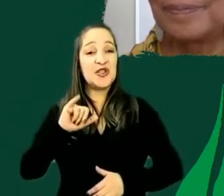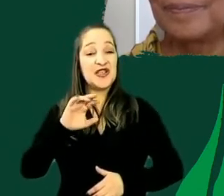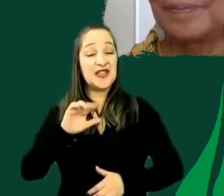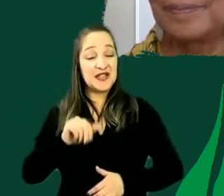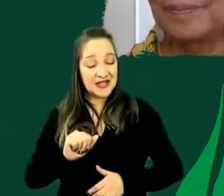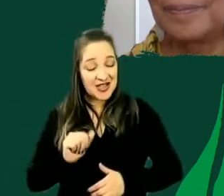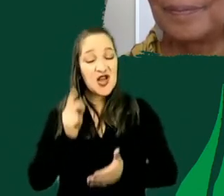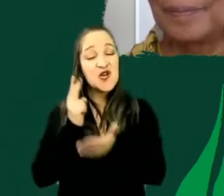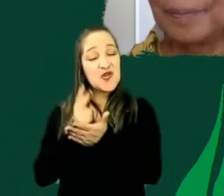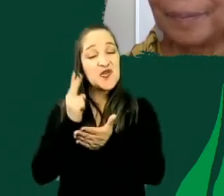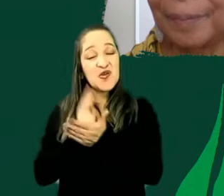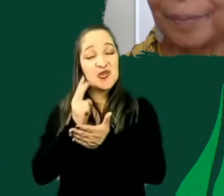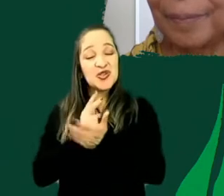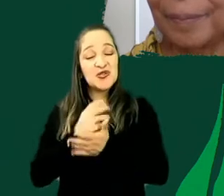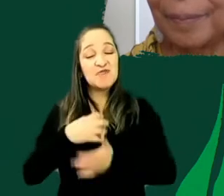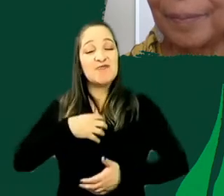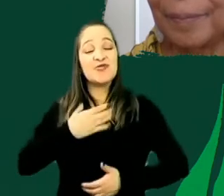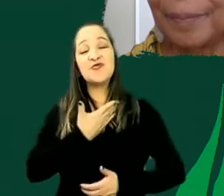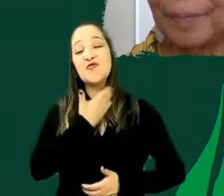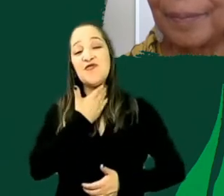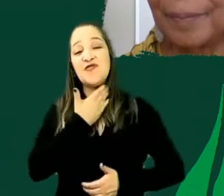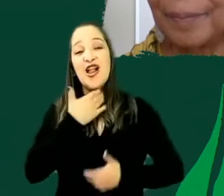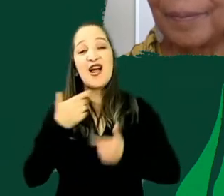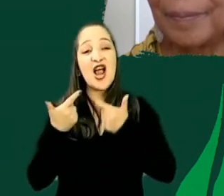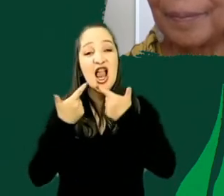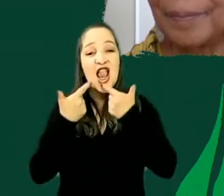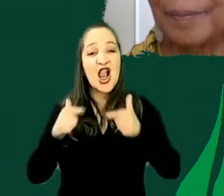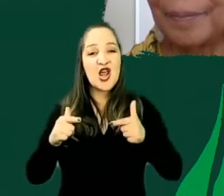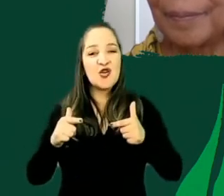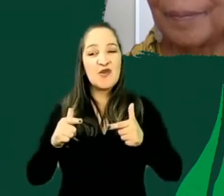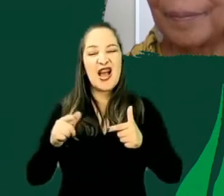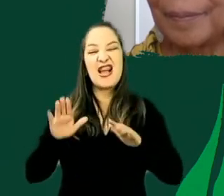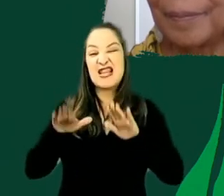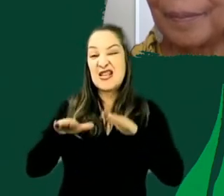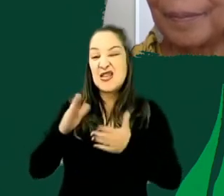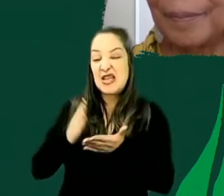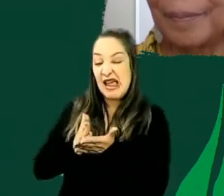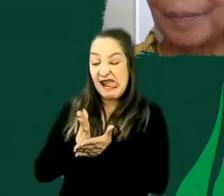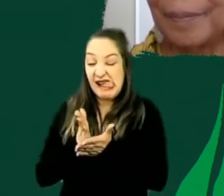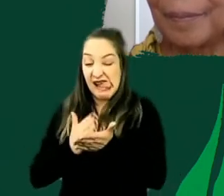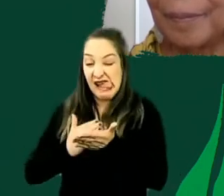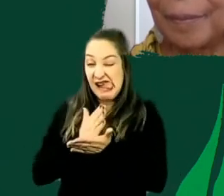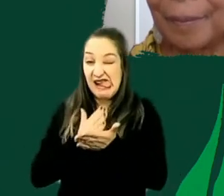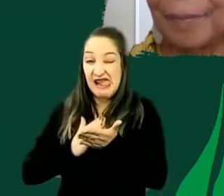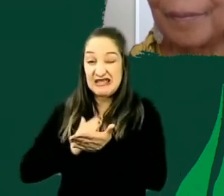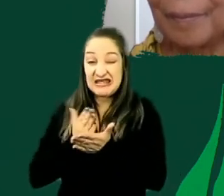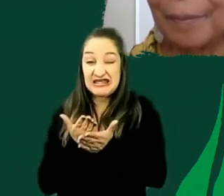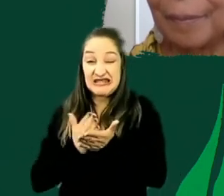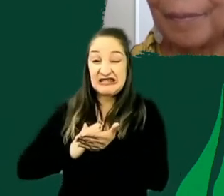the Child of the Darkness, her language, it's a language which bothers some.